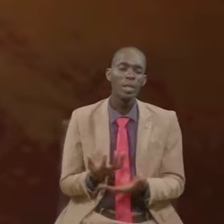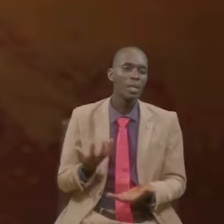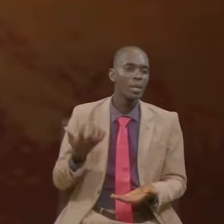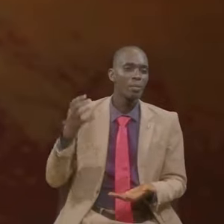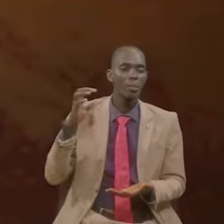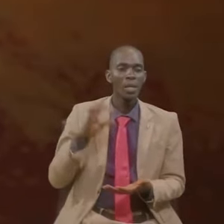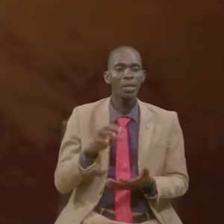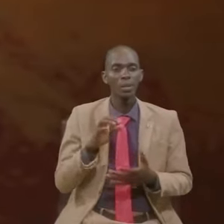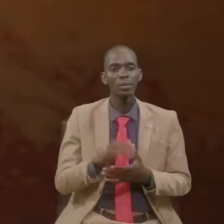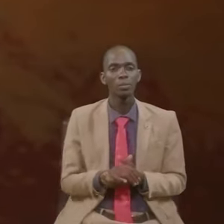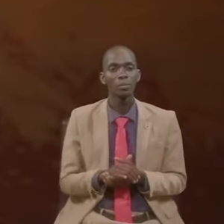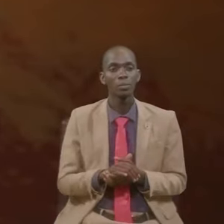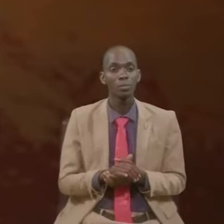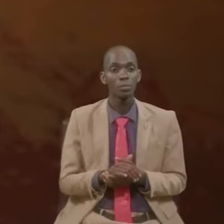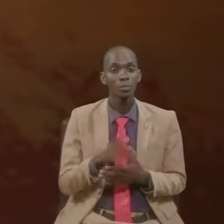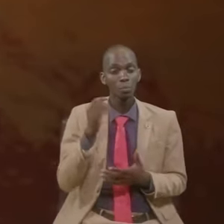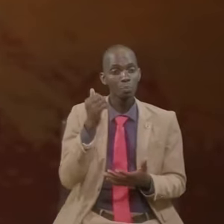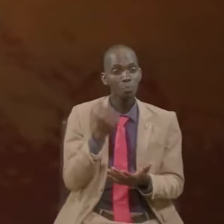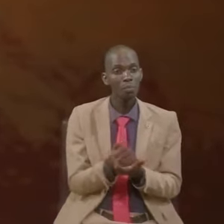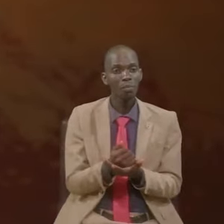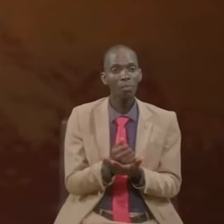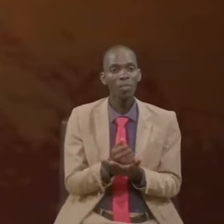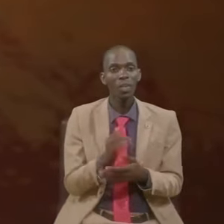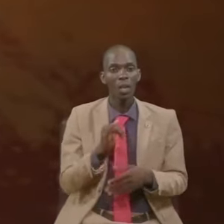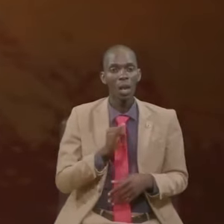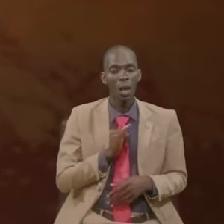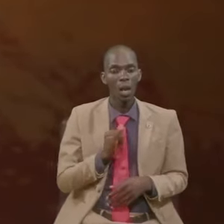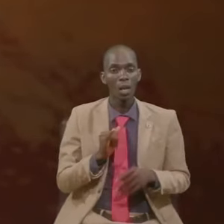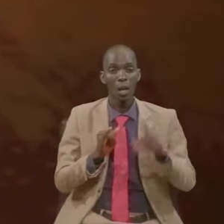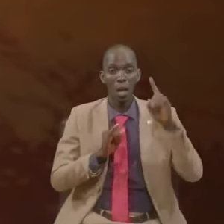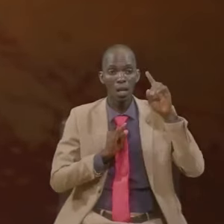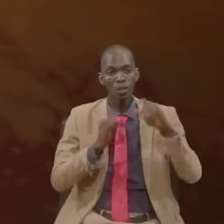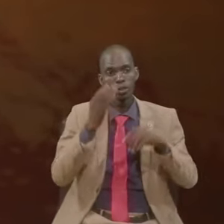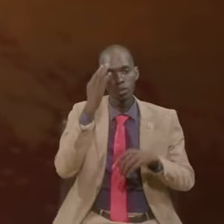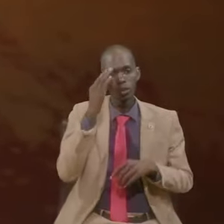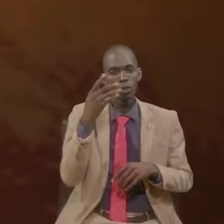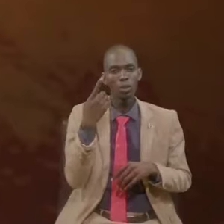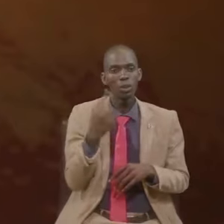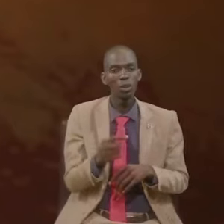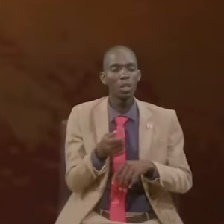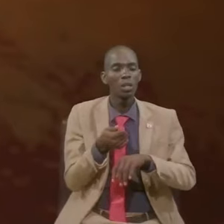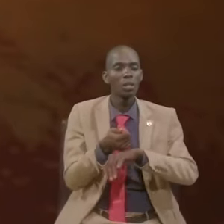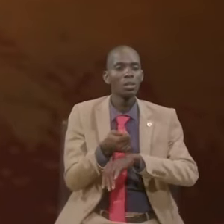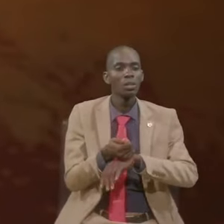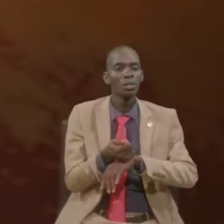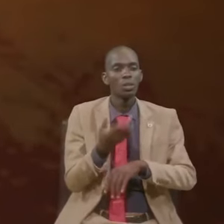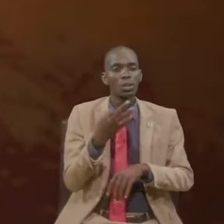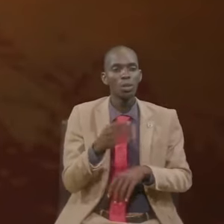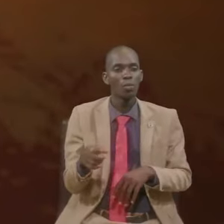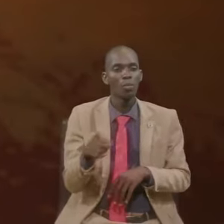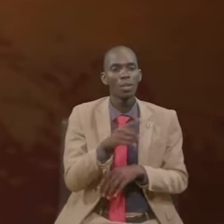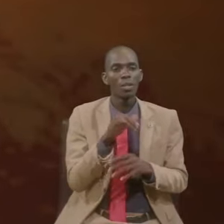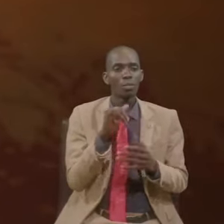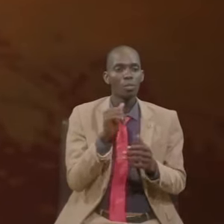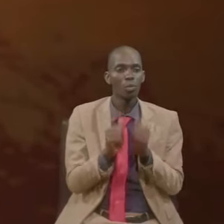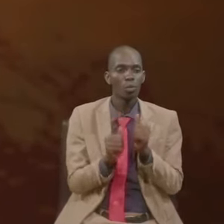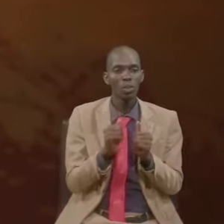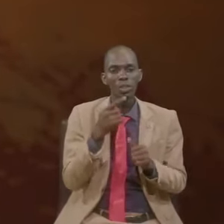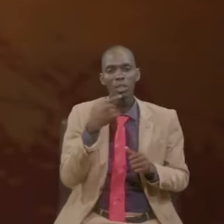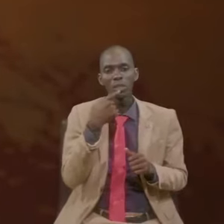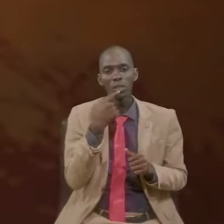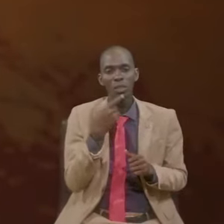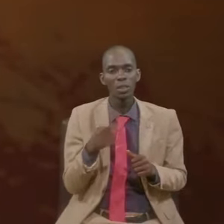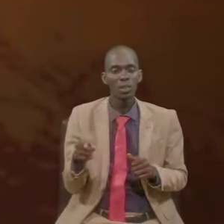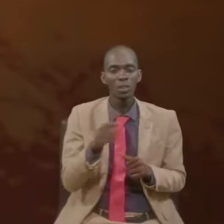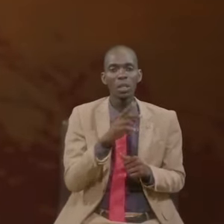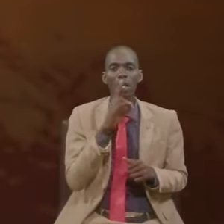Amen. And I know the blasphemy of them which say they are Jews